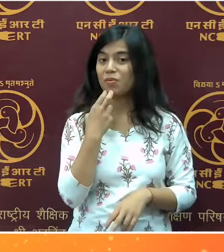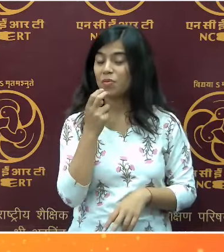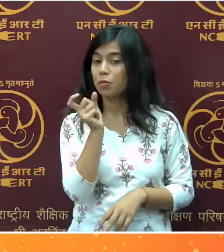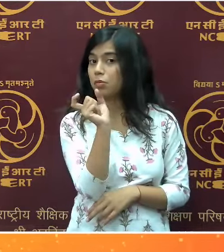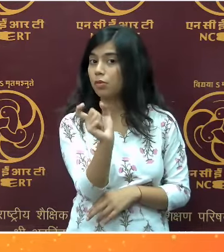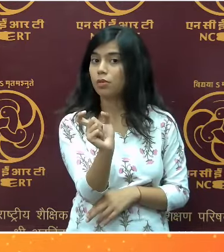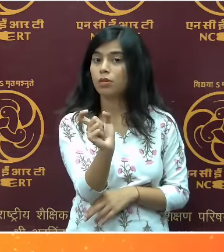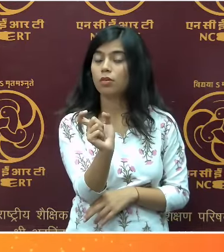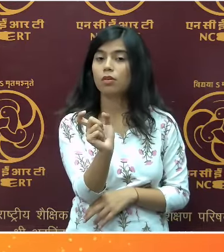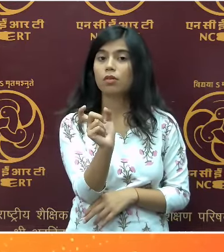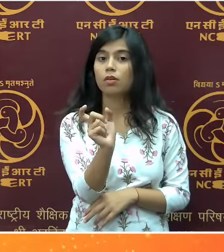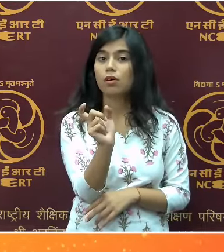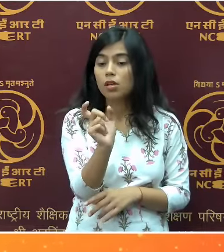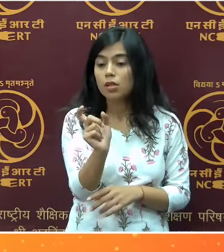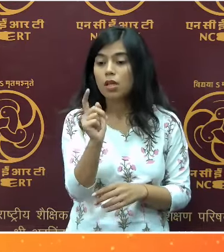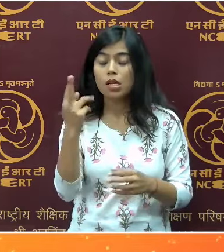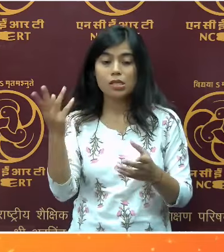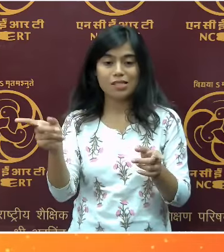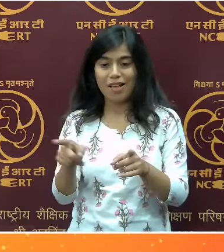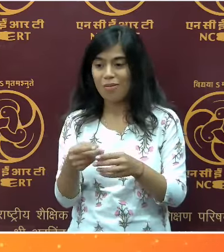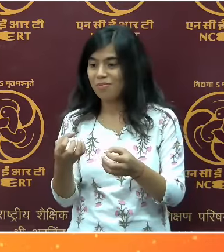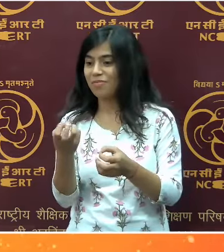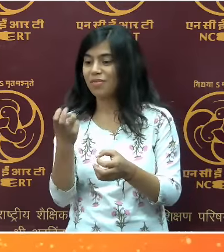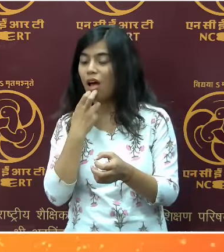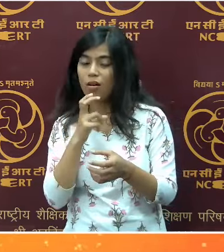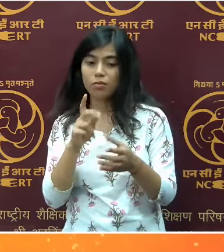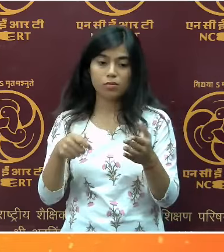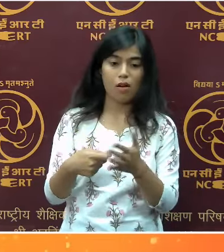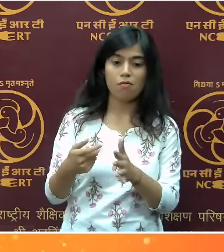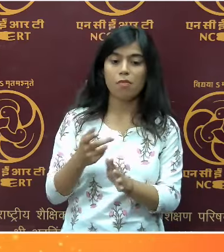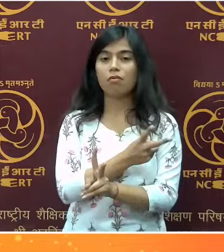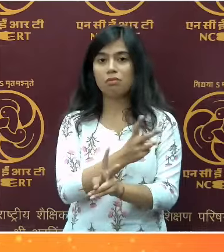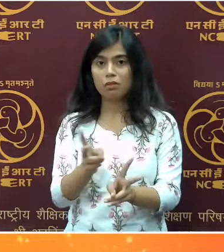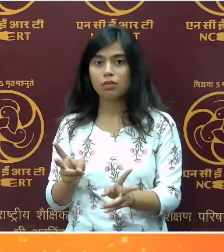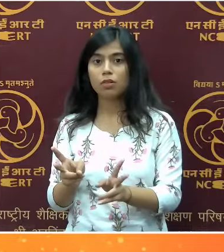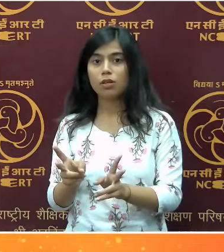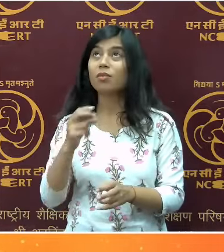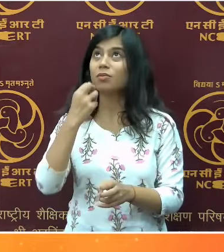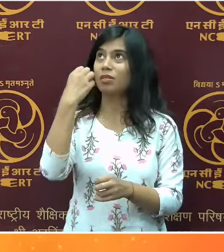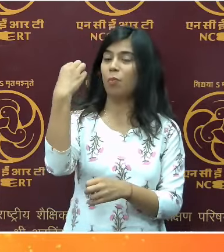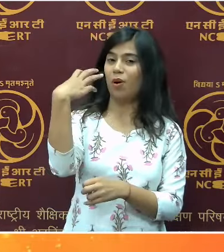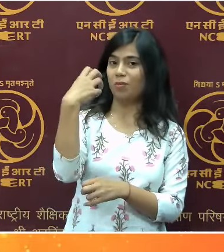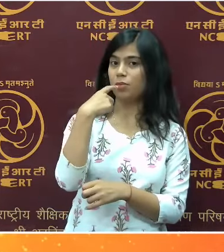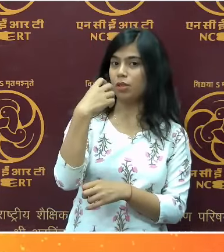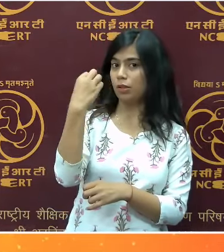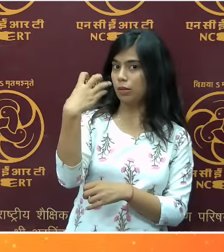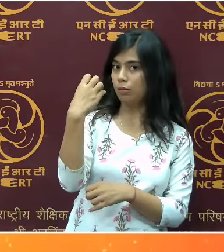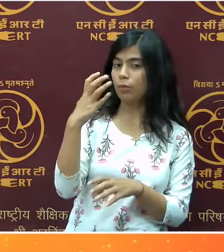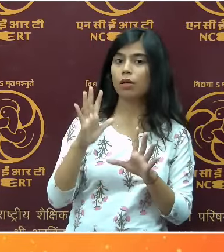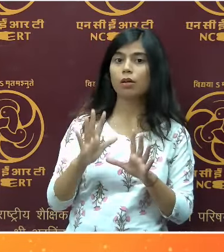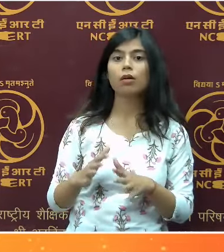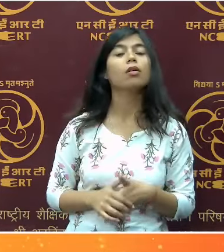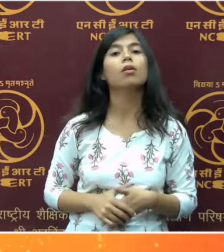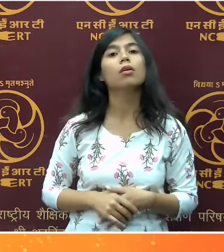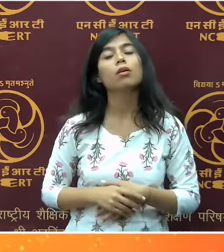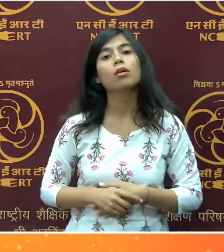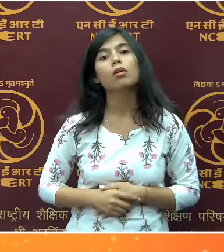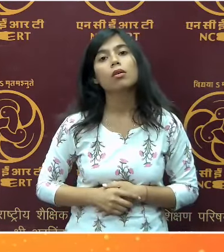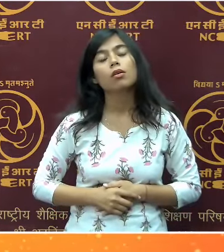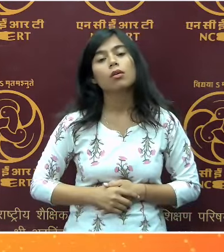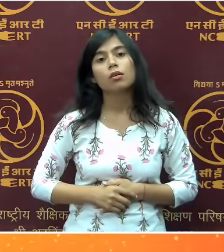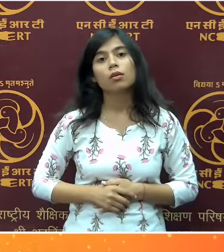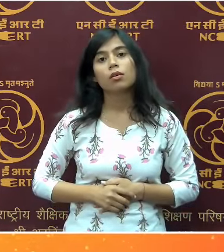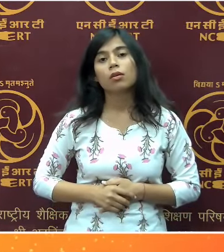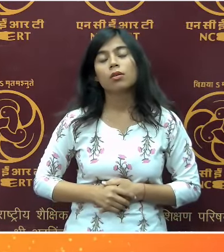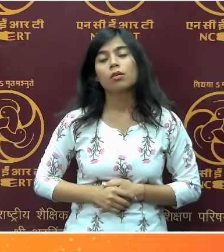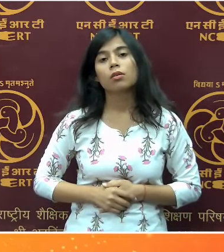battery consists of some charges, and if you have some bulb, If you connect it,